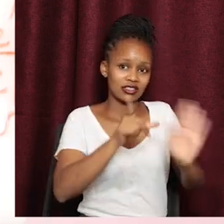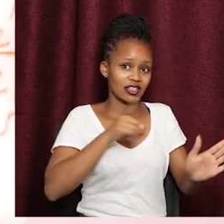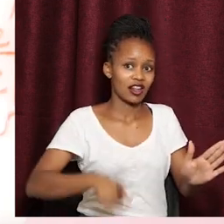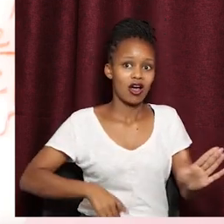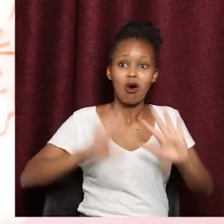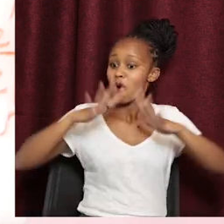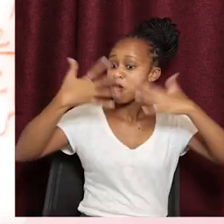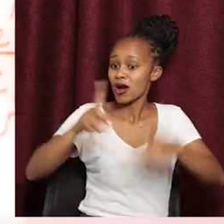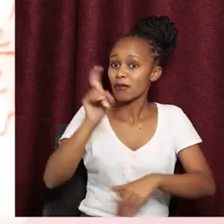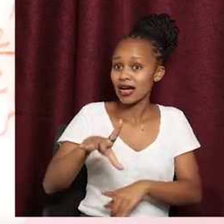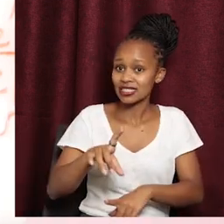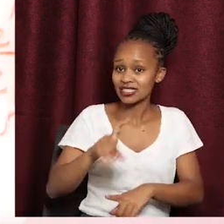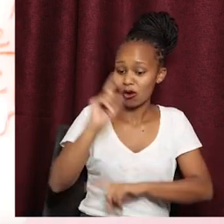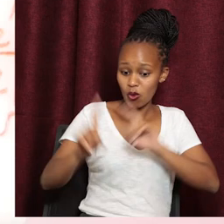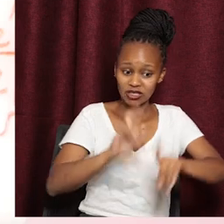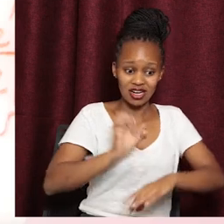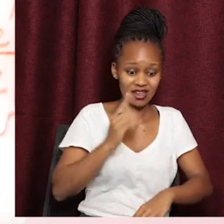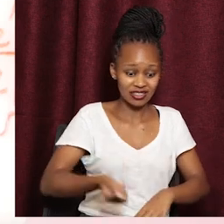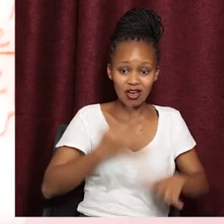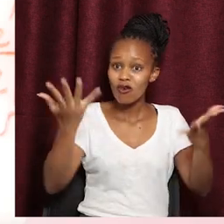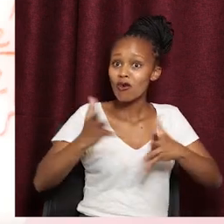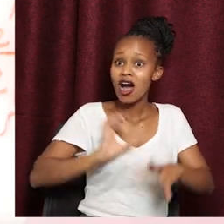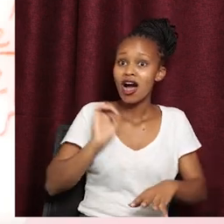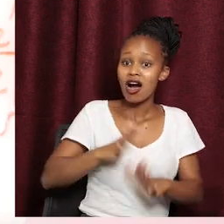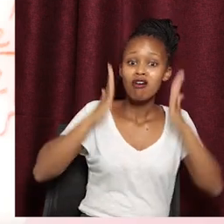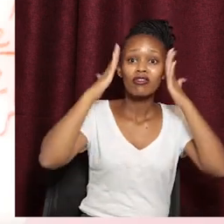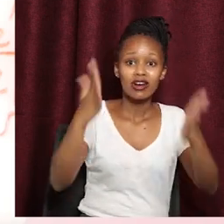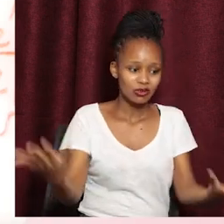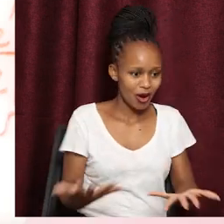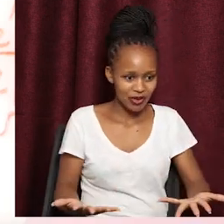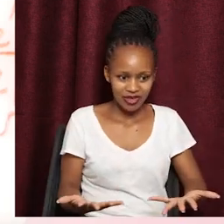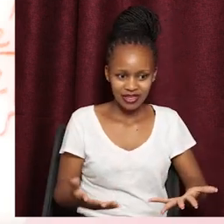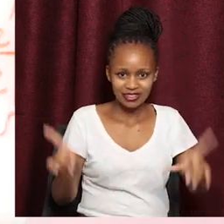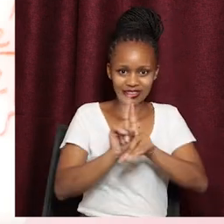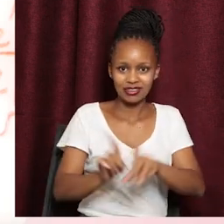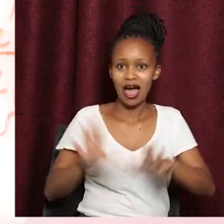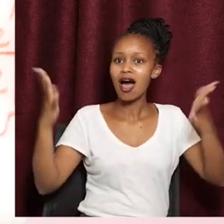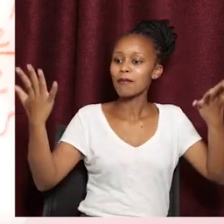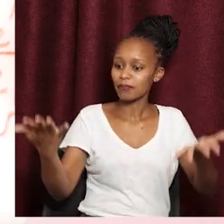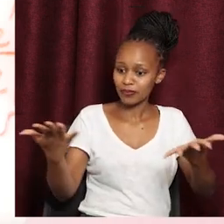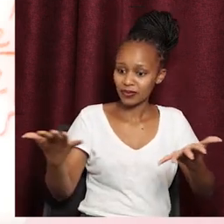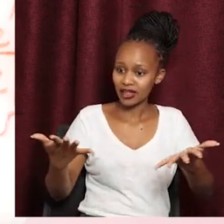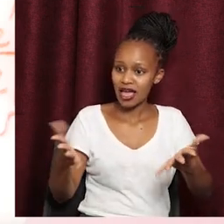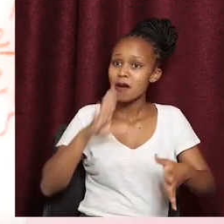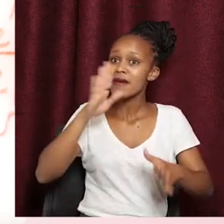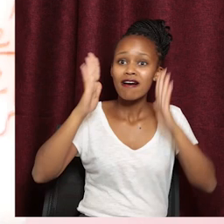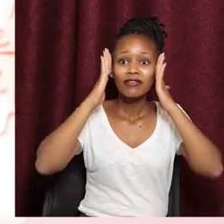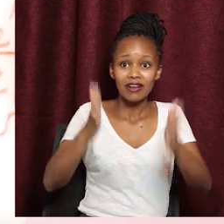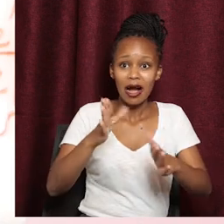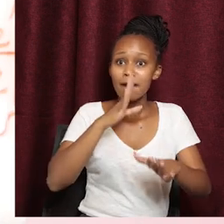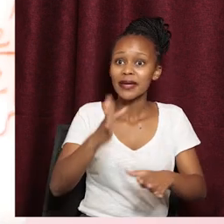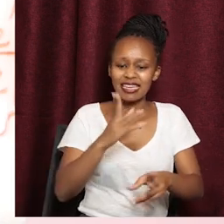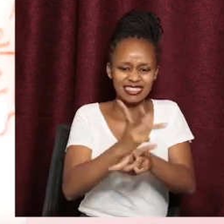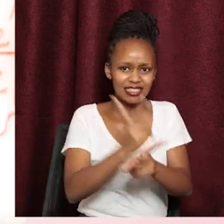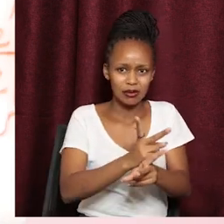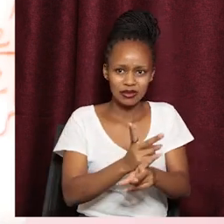ask ourselves is, where is our attention? Our attention may be to that which is tactile and seen.